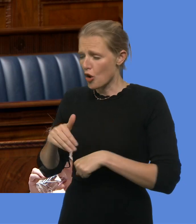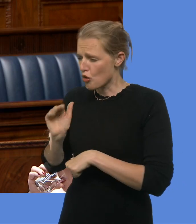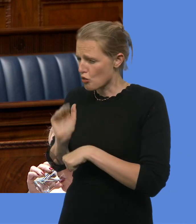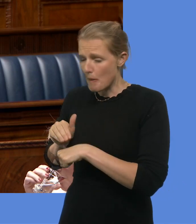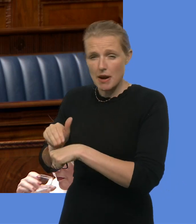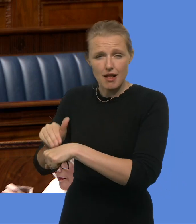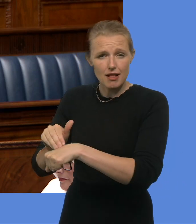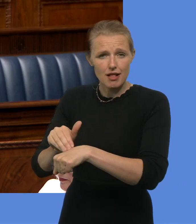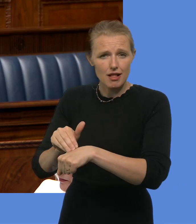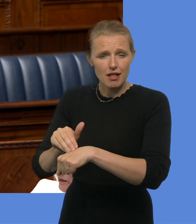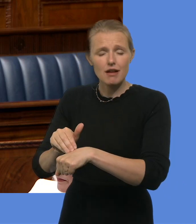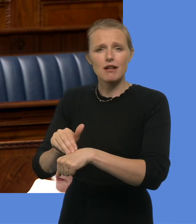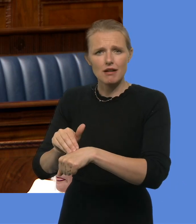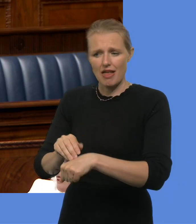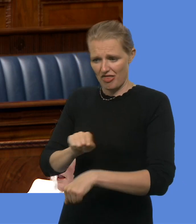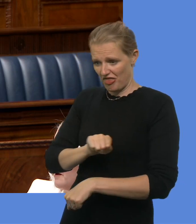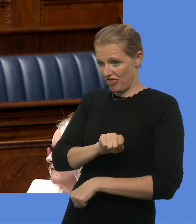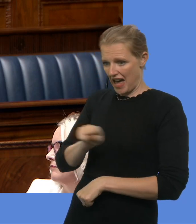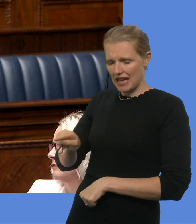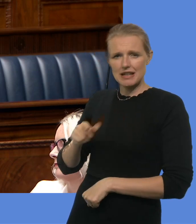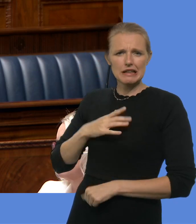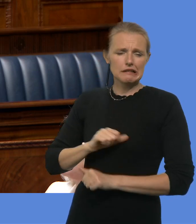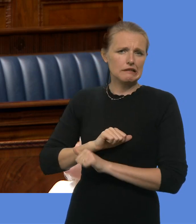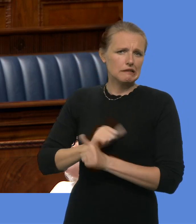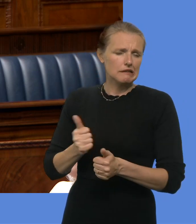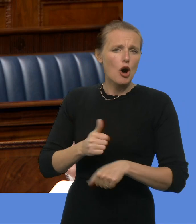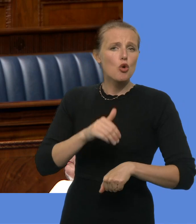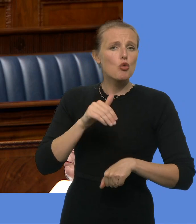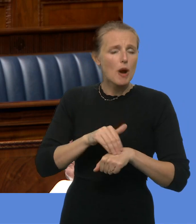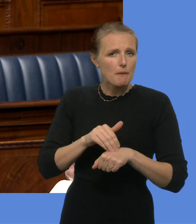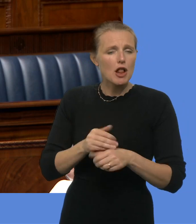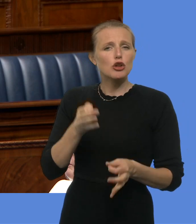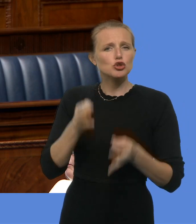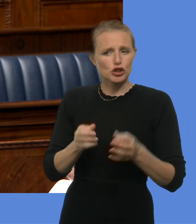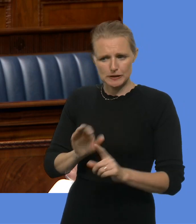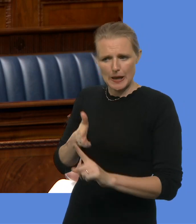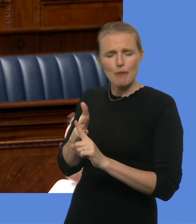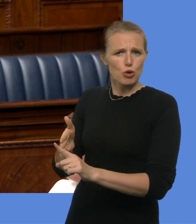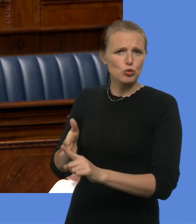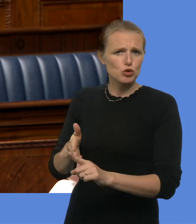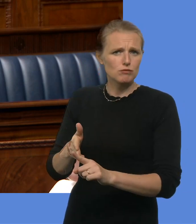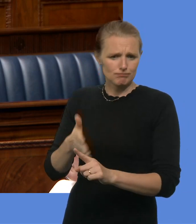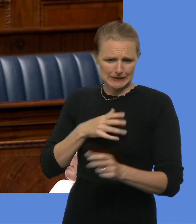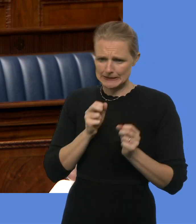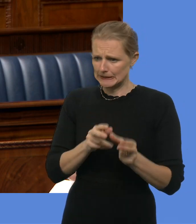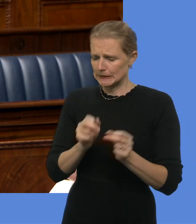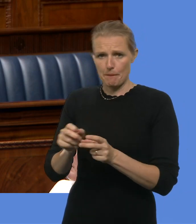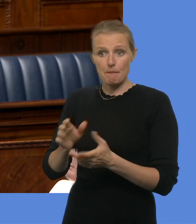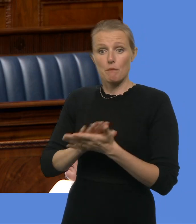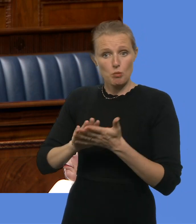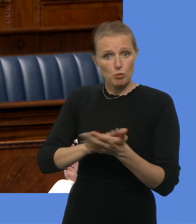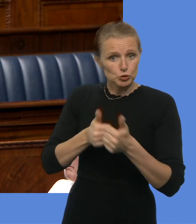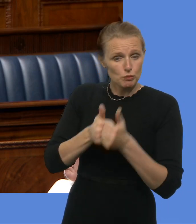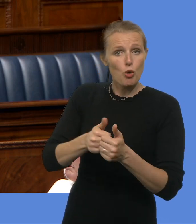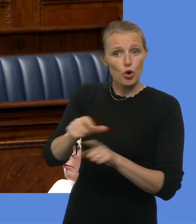it has to have a robust criminal justice approach. Let's make absolutely no doubt about it. We will support communities to have